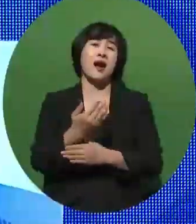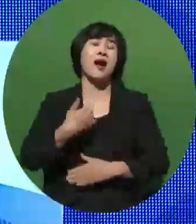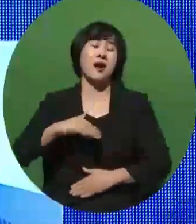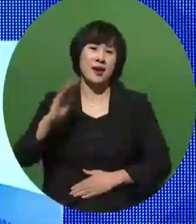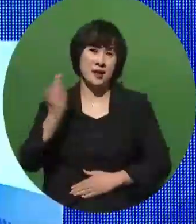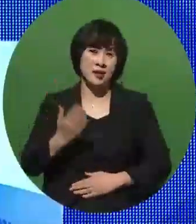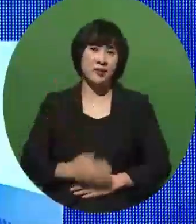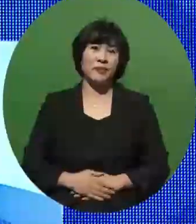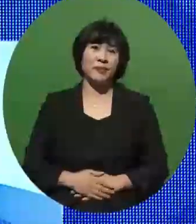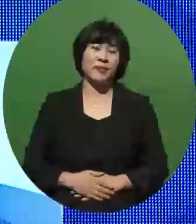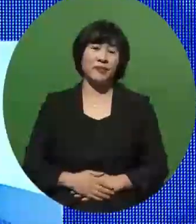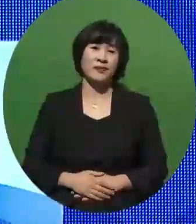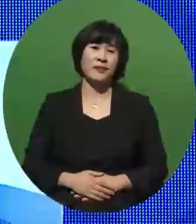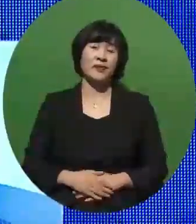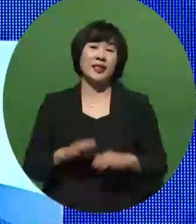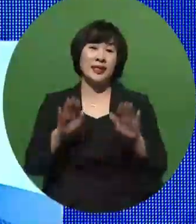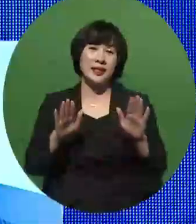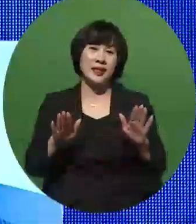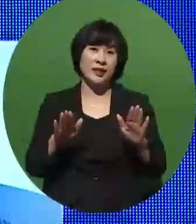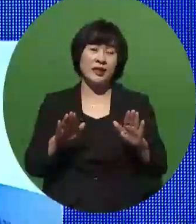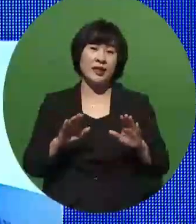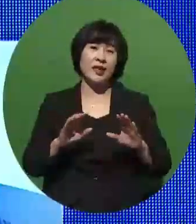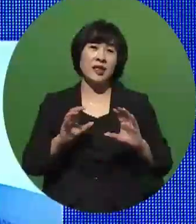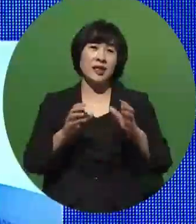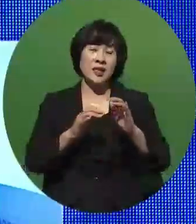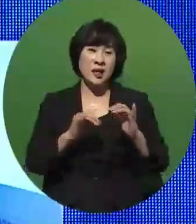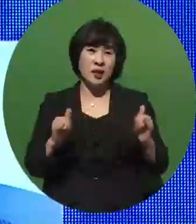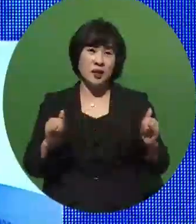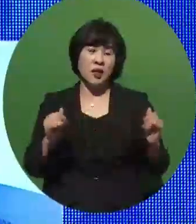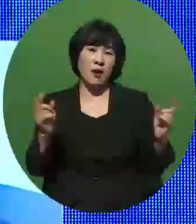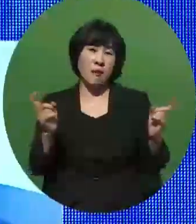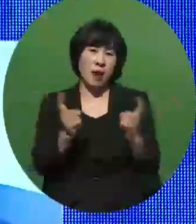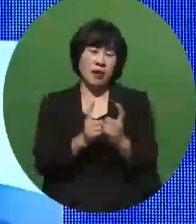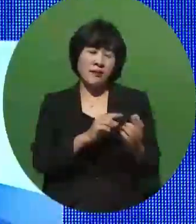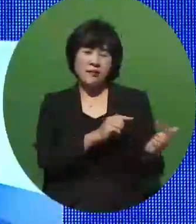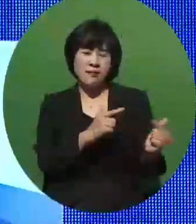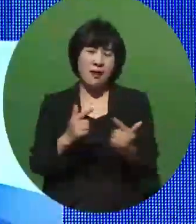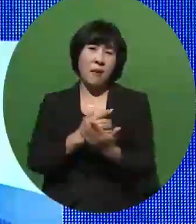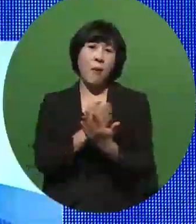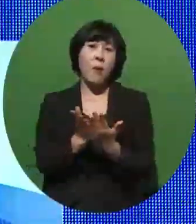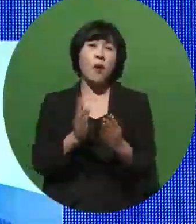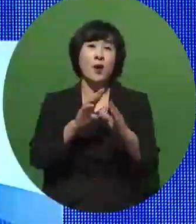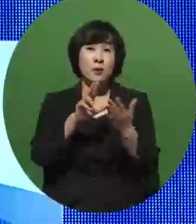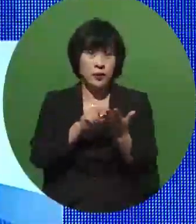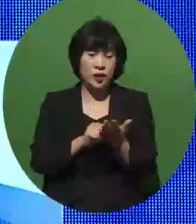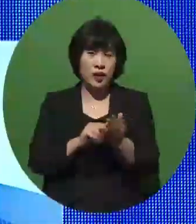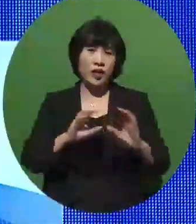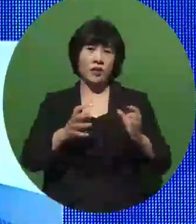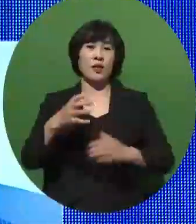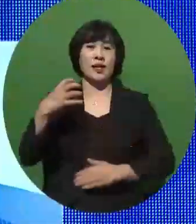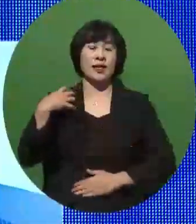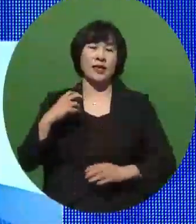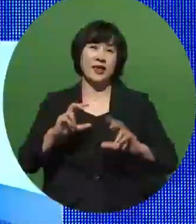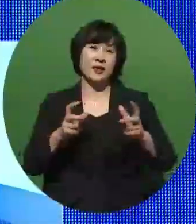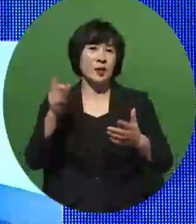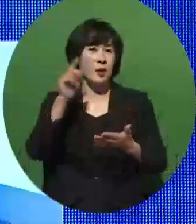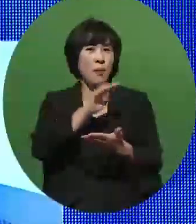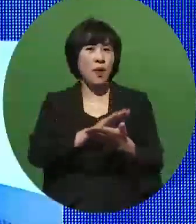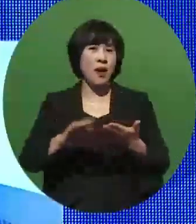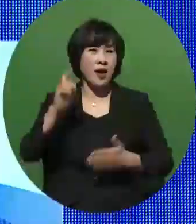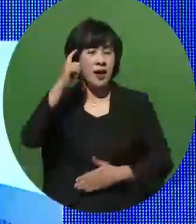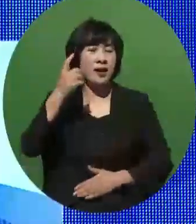nations and privileged individuals will inevitably bear the severe consequences. Hence, unless we